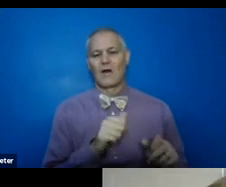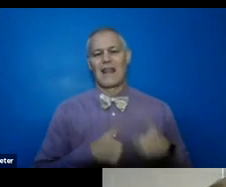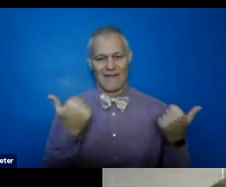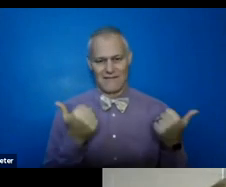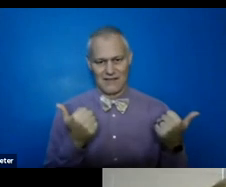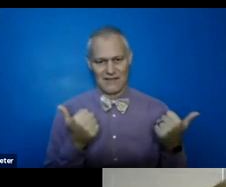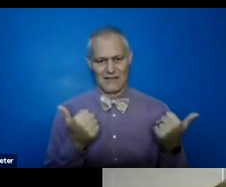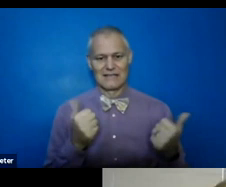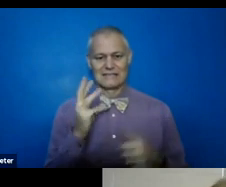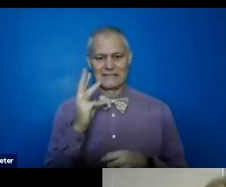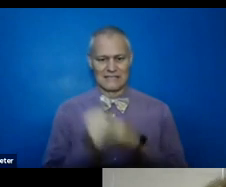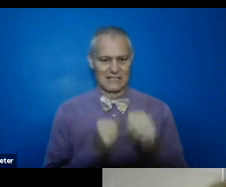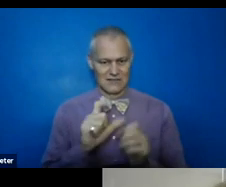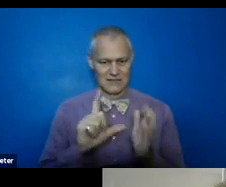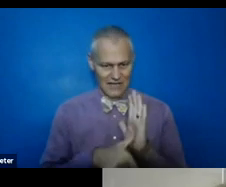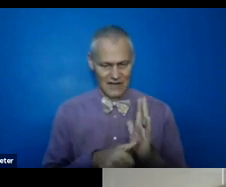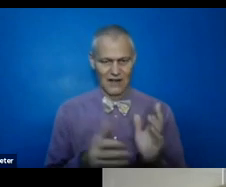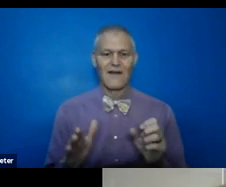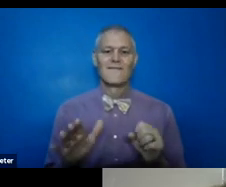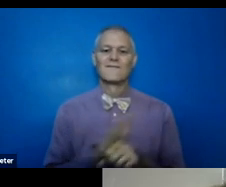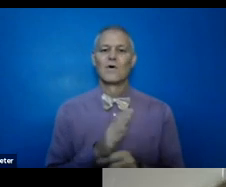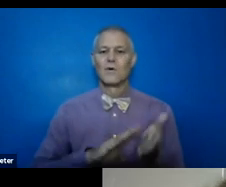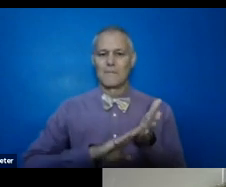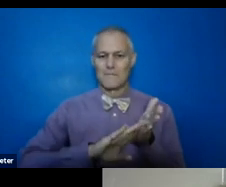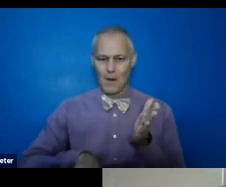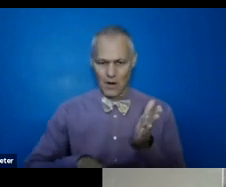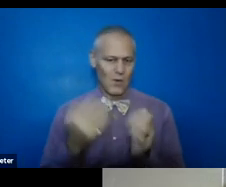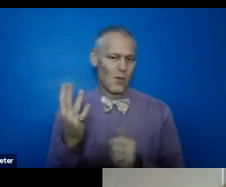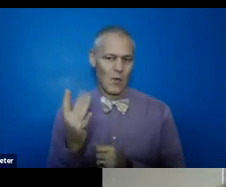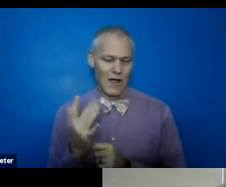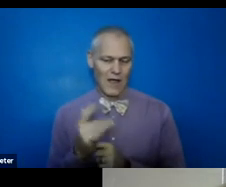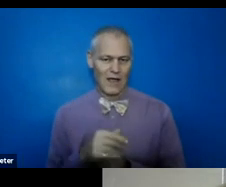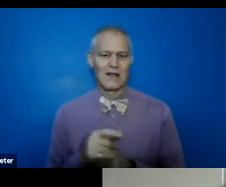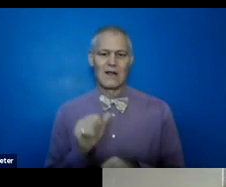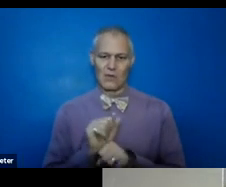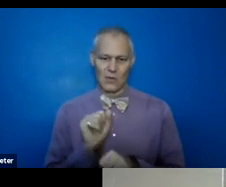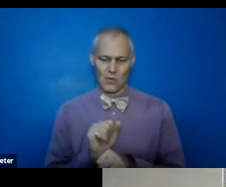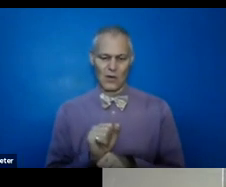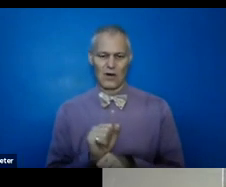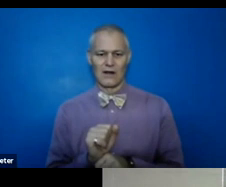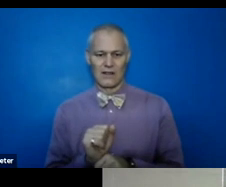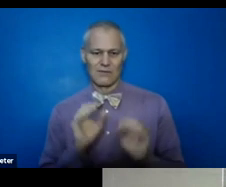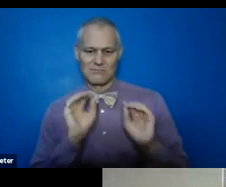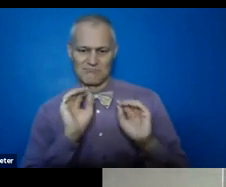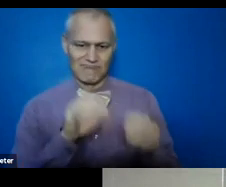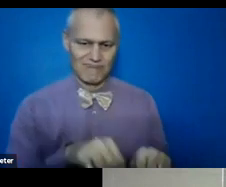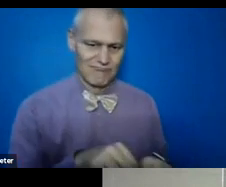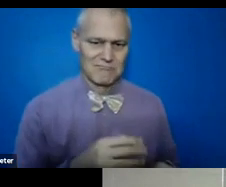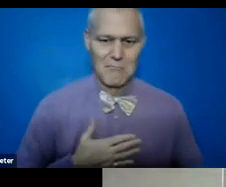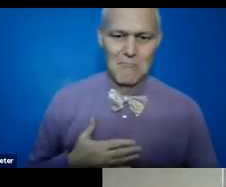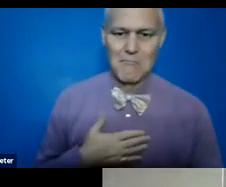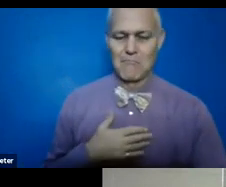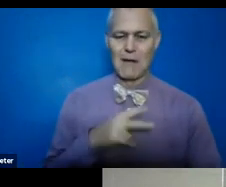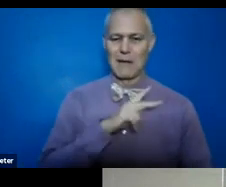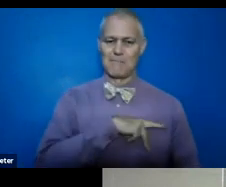here 6 years later with a full pardon, is because of the work that was put into my own personal